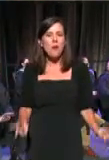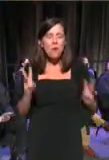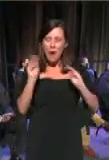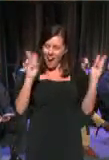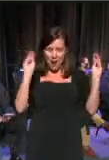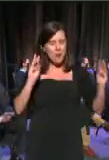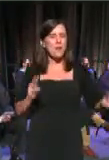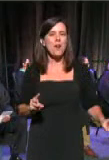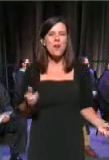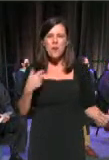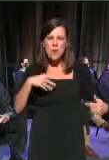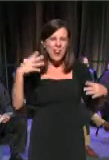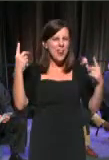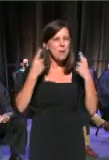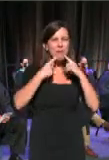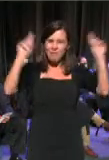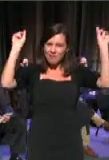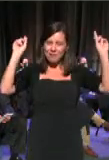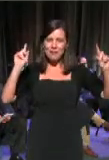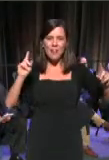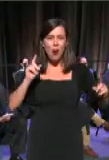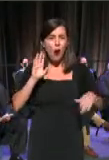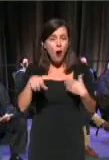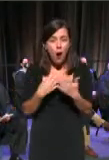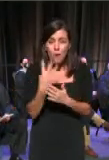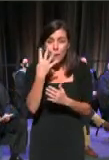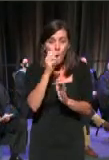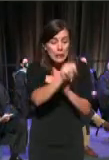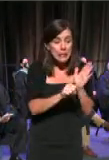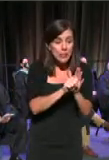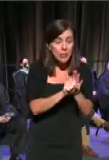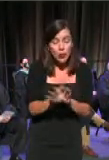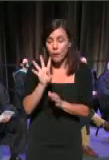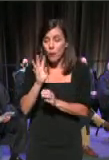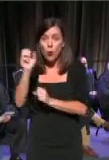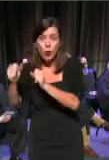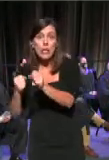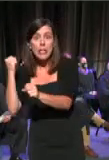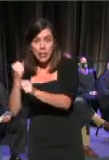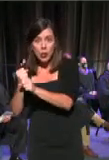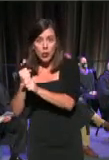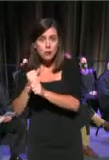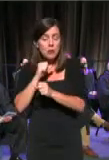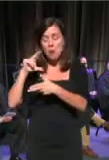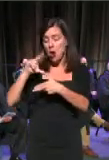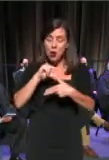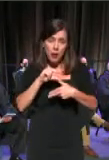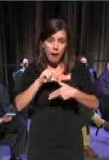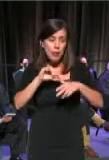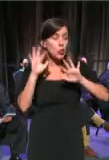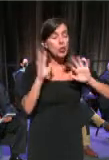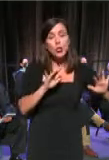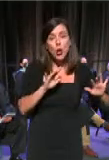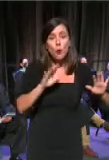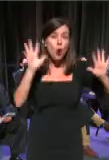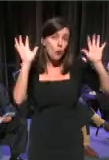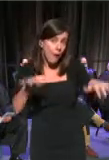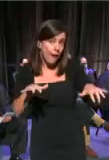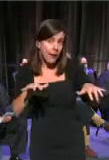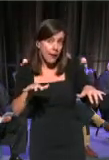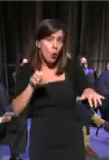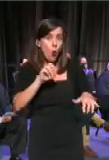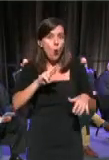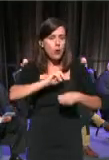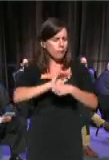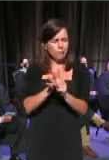Wow, we made it through all four seasons of all 4 years. Not even a hurricane, snow, rain, or